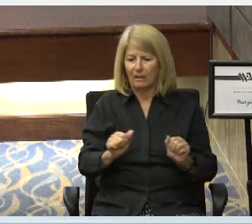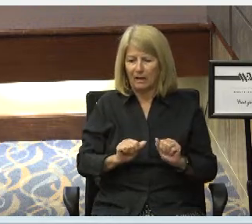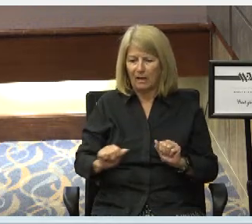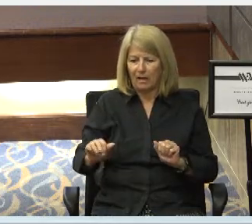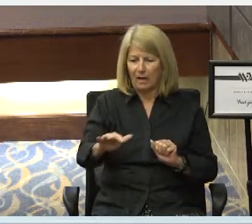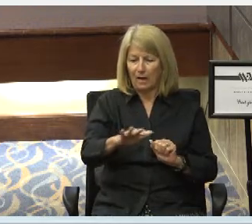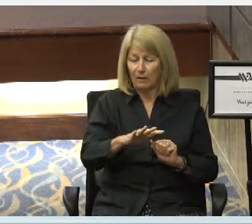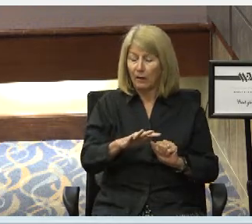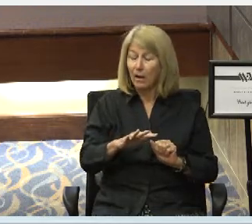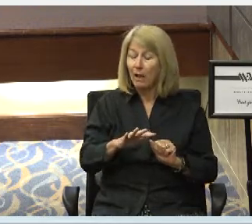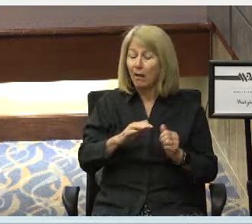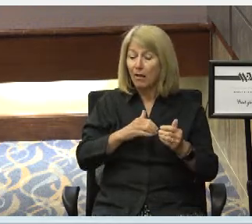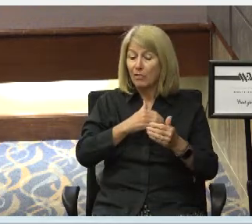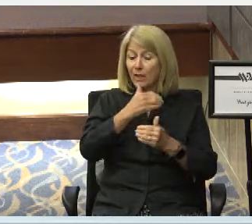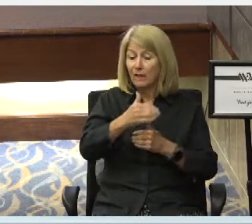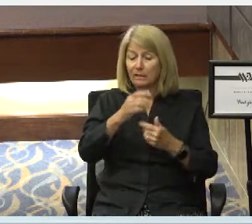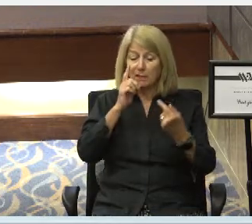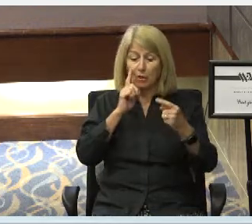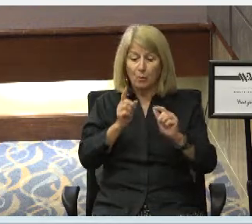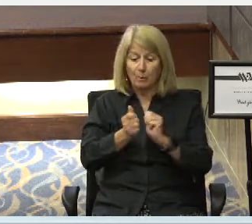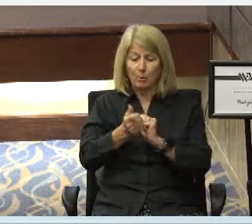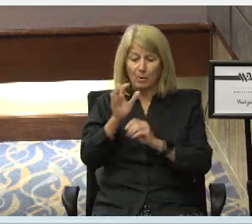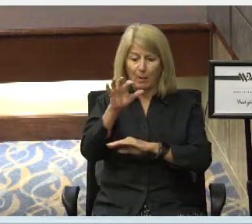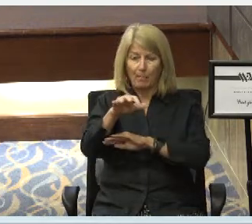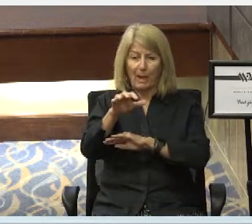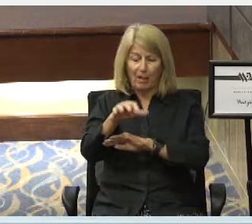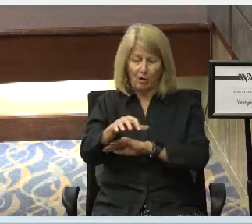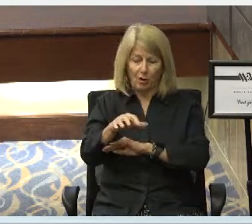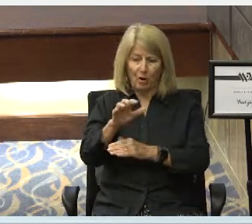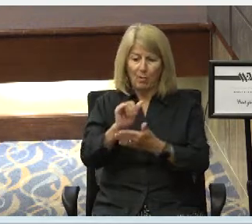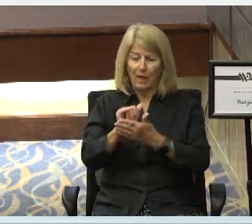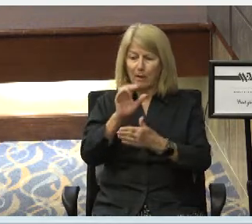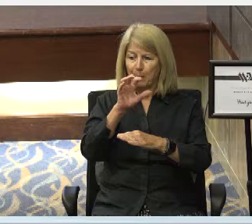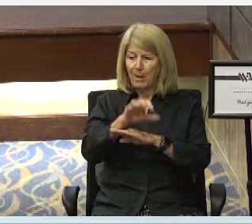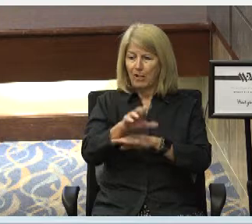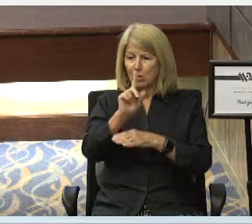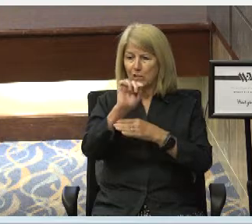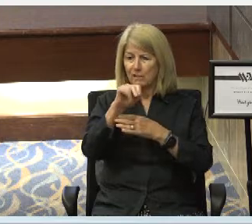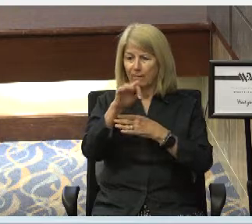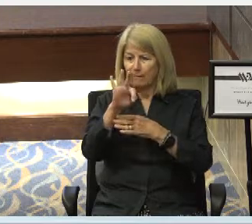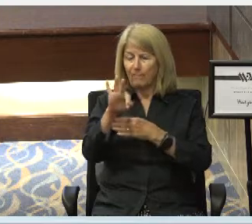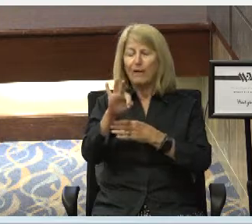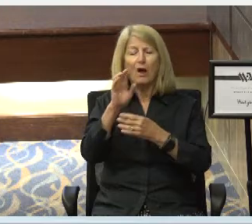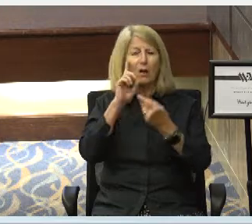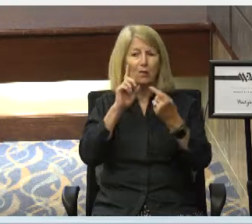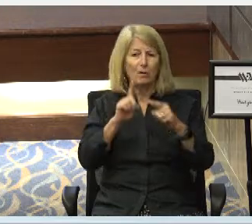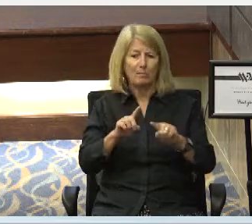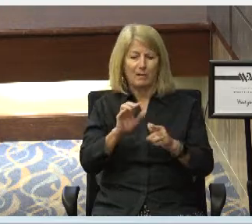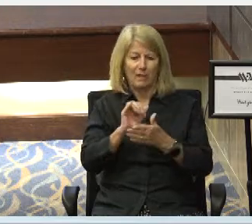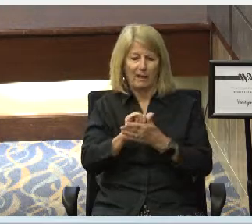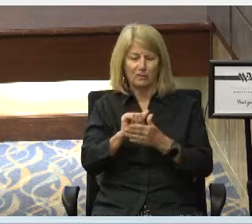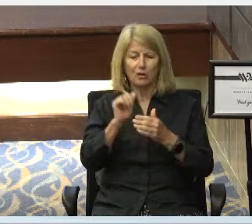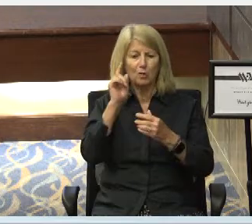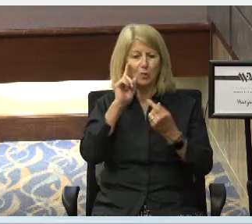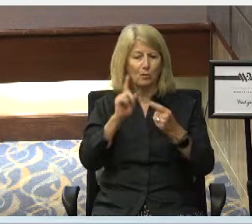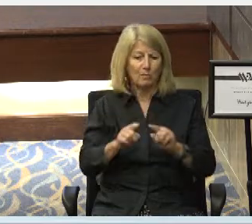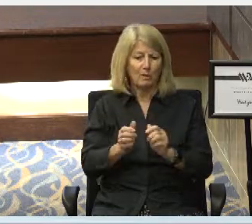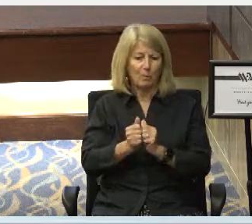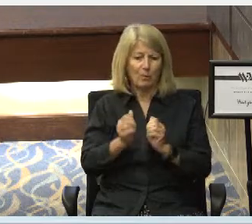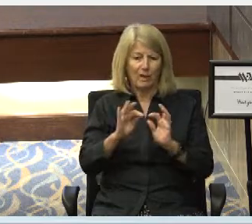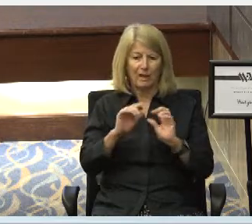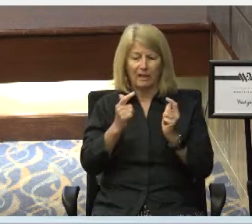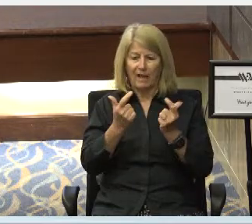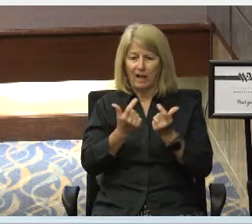All right, the next agreement with Baylor is the Baylor Tiff agreement. These are agreements that council's certainly seen with